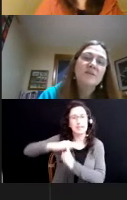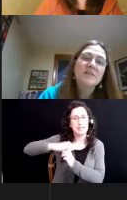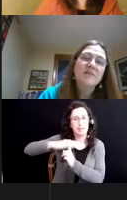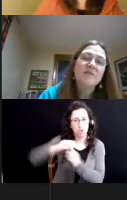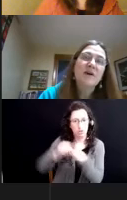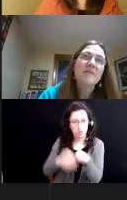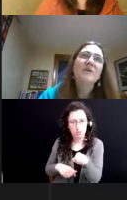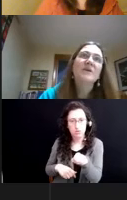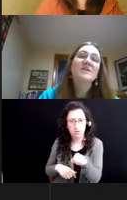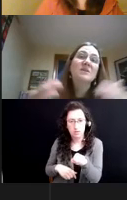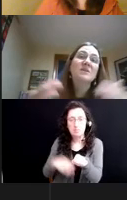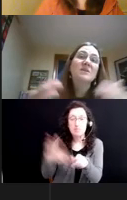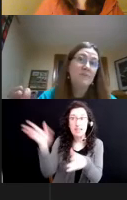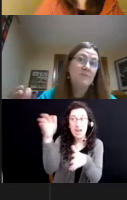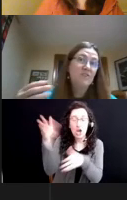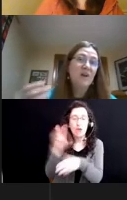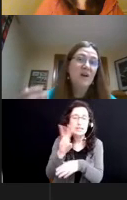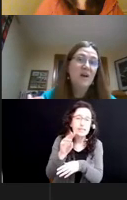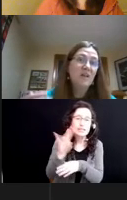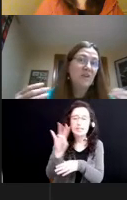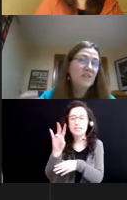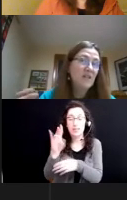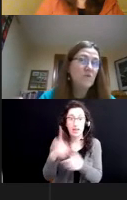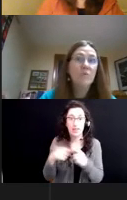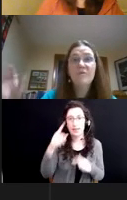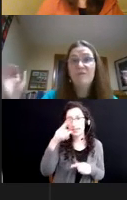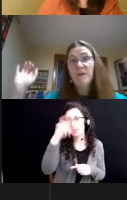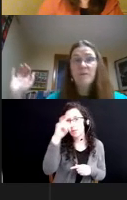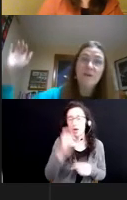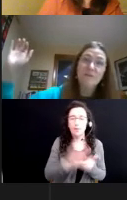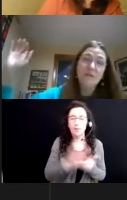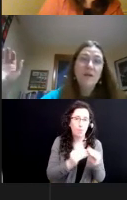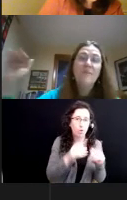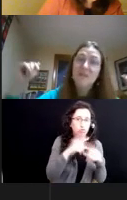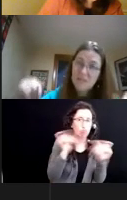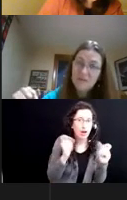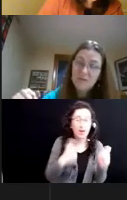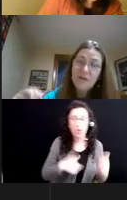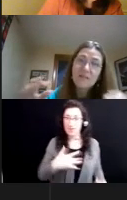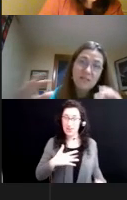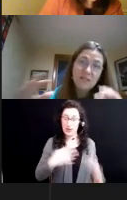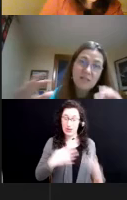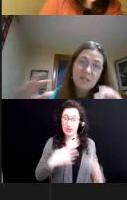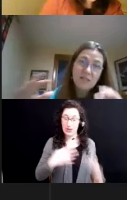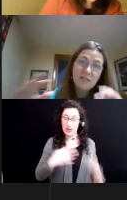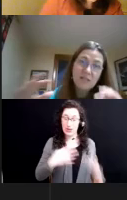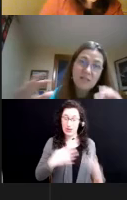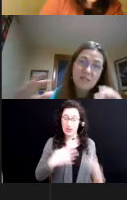air is 60 to 75. And then we get that summer slump. July, it dries out, it gets warm. We feel like we love it, but it's tough on the grass and